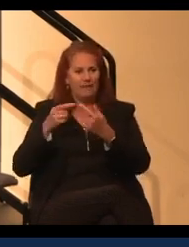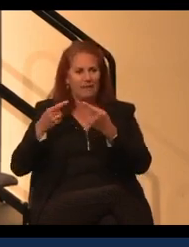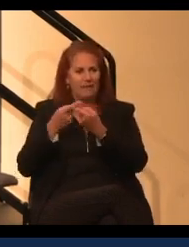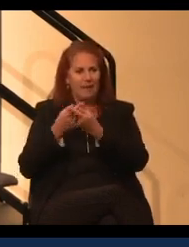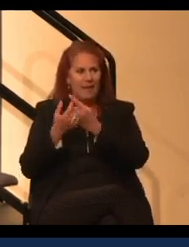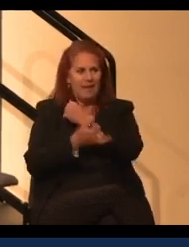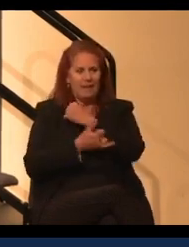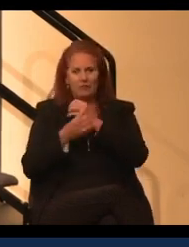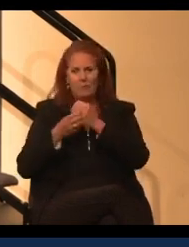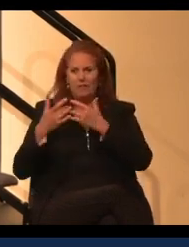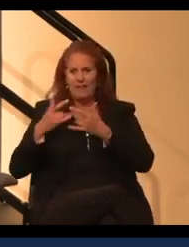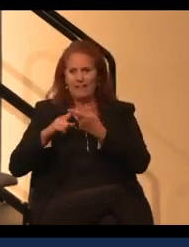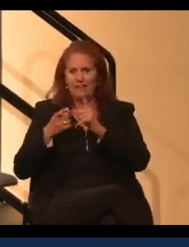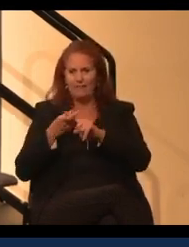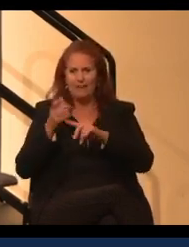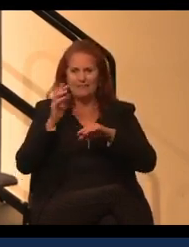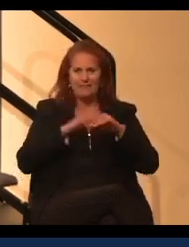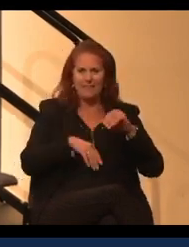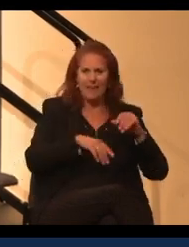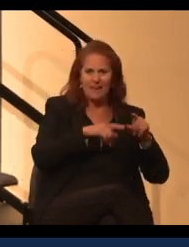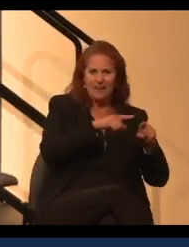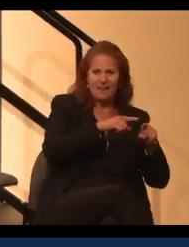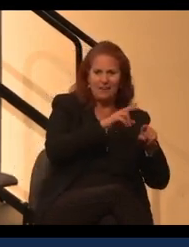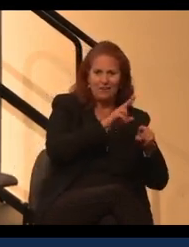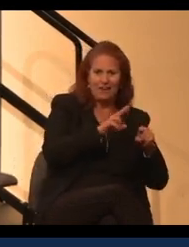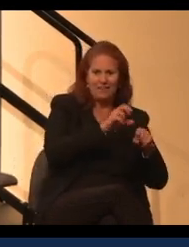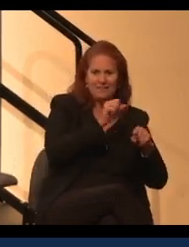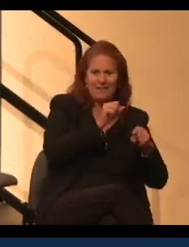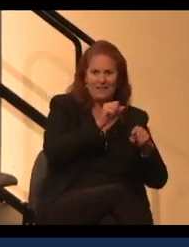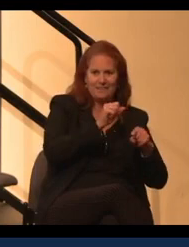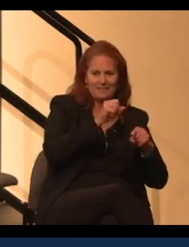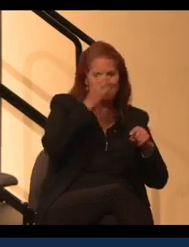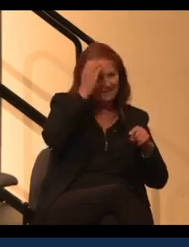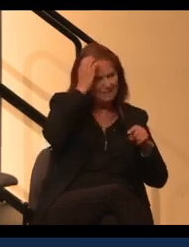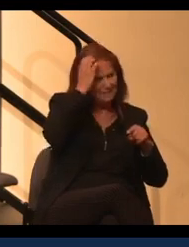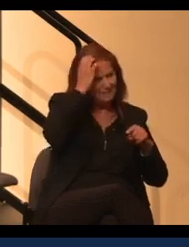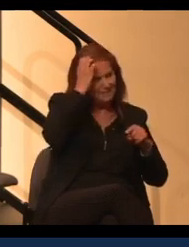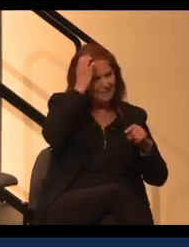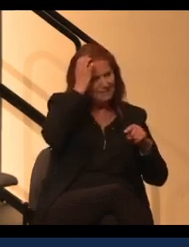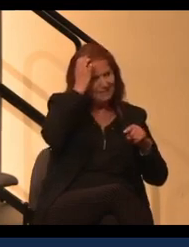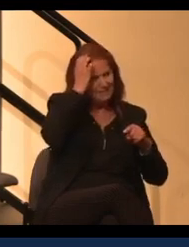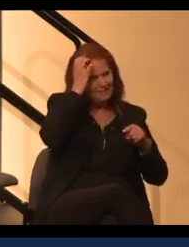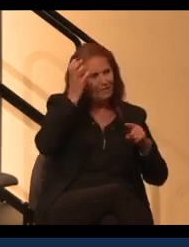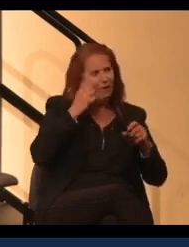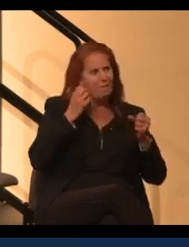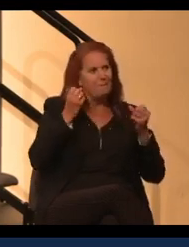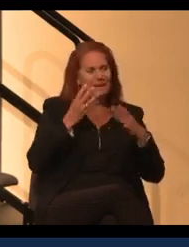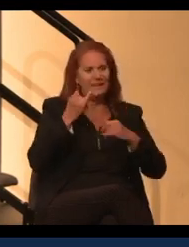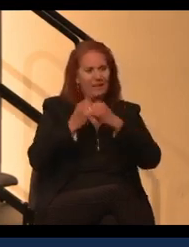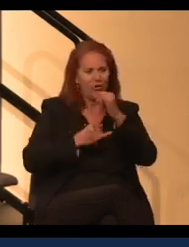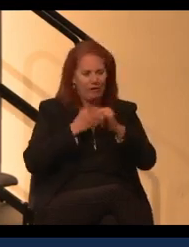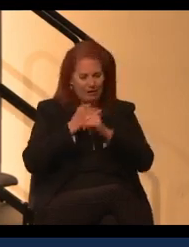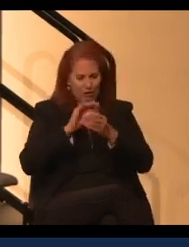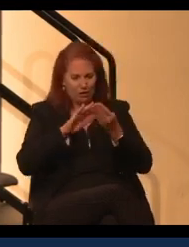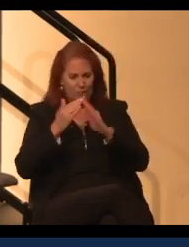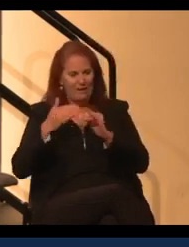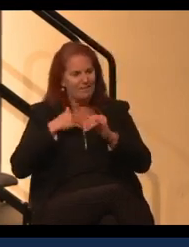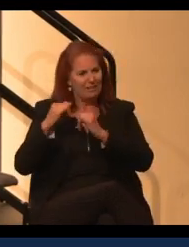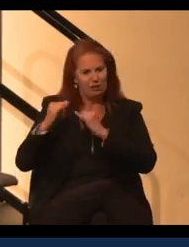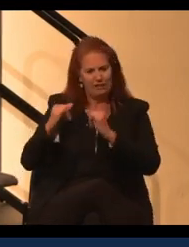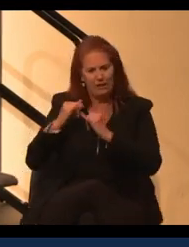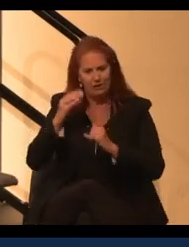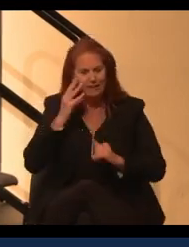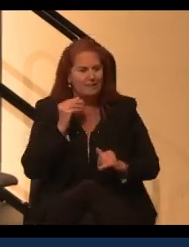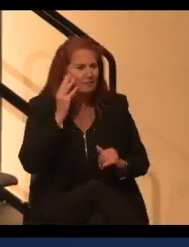likely to be friends than they are with a student from the United States. There are many international communities that have this shared experience